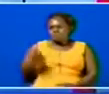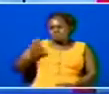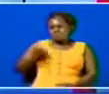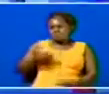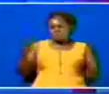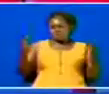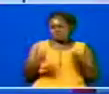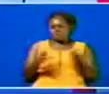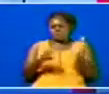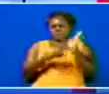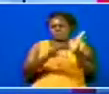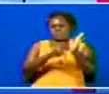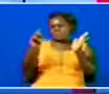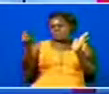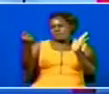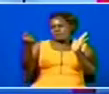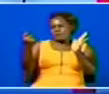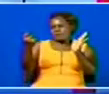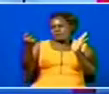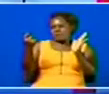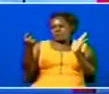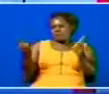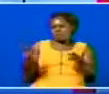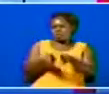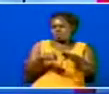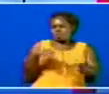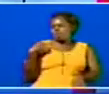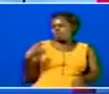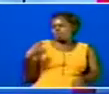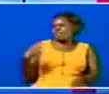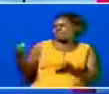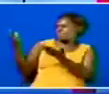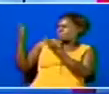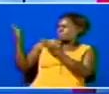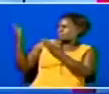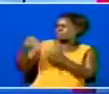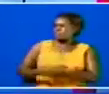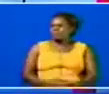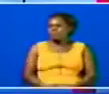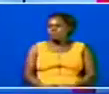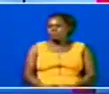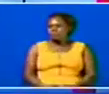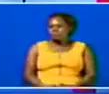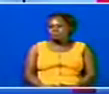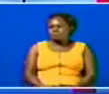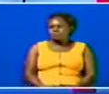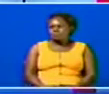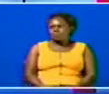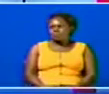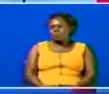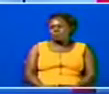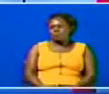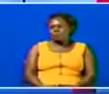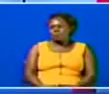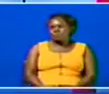that will be representing Kenya in the marathon in the Commonwealth Games will be Sheila Jerotich, Shelmeth Muriuki, and